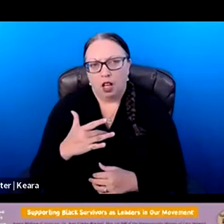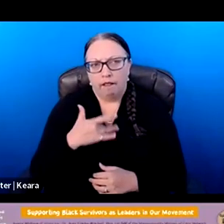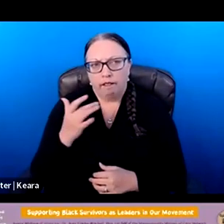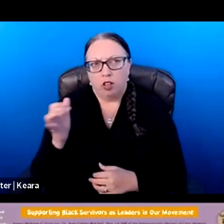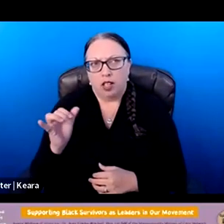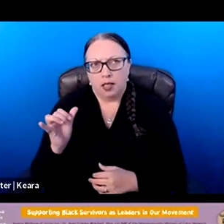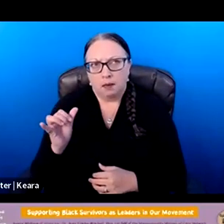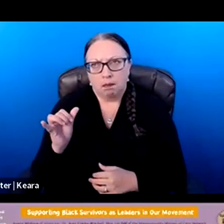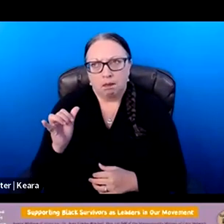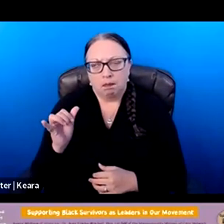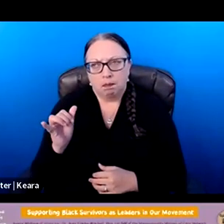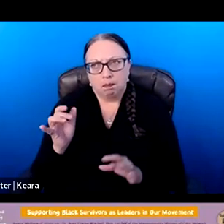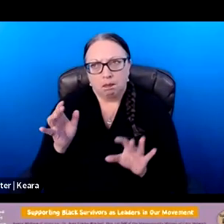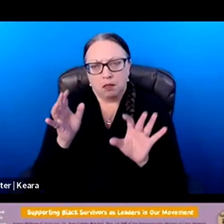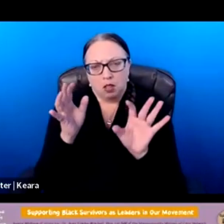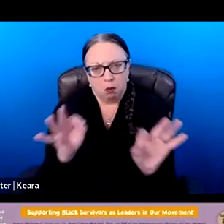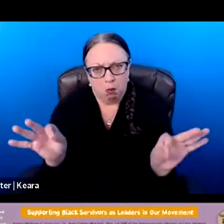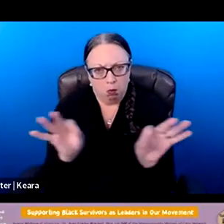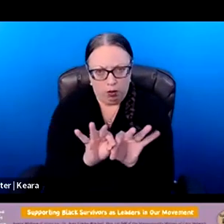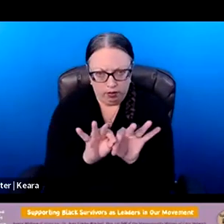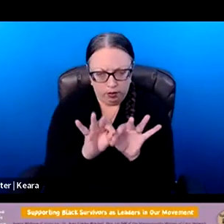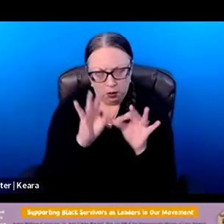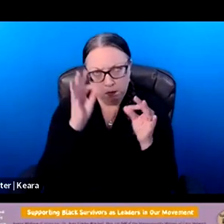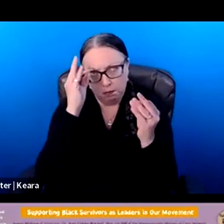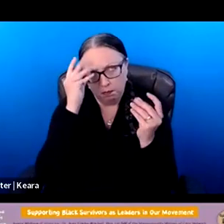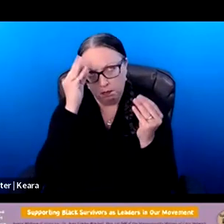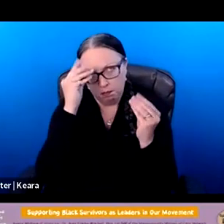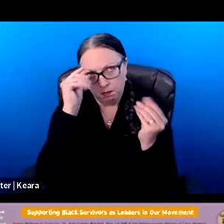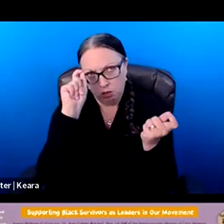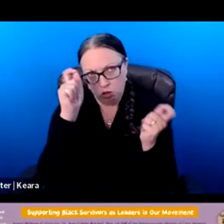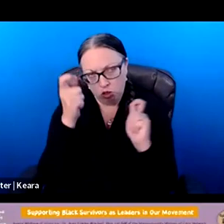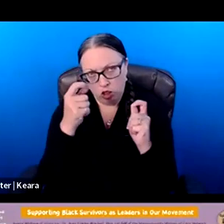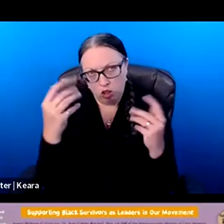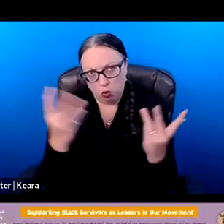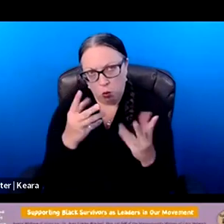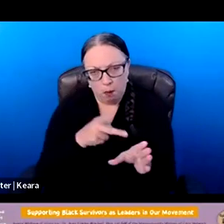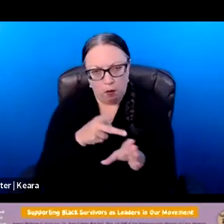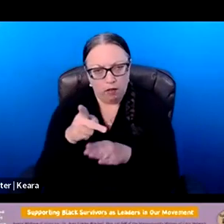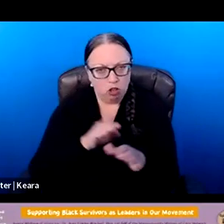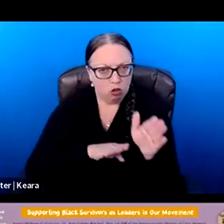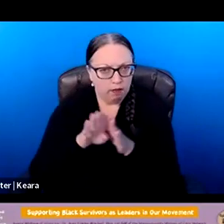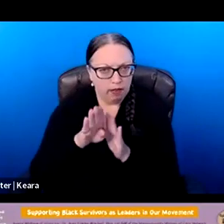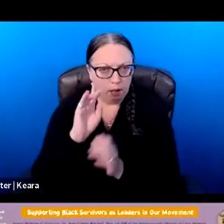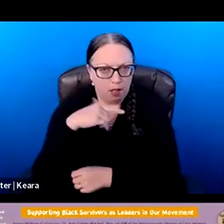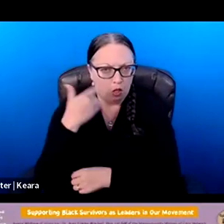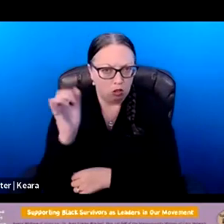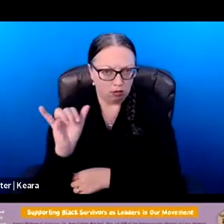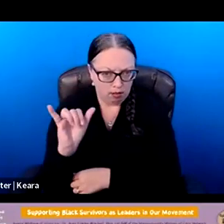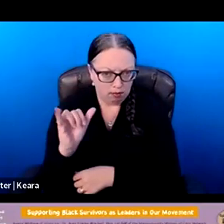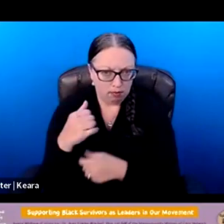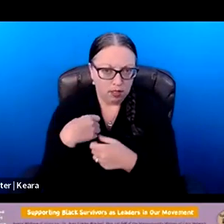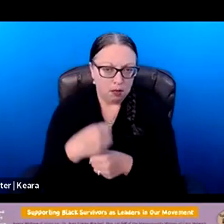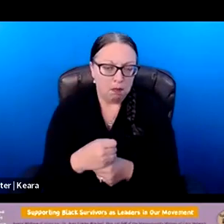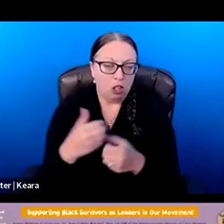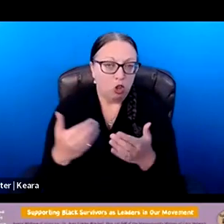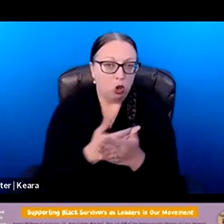it's really important for us to rethink what professional development looks like, right? And start to create avenues and